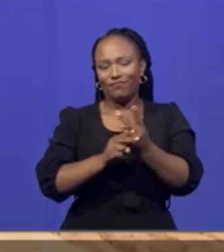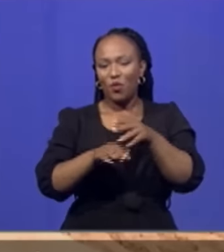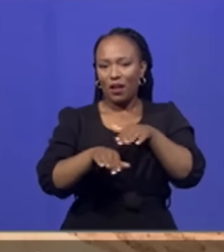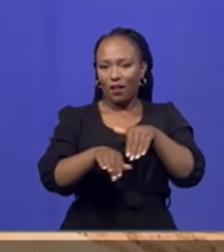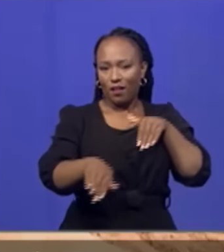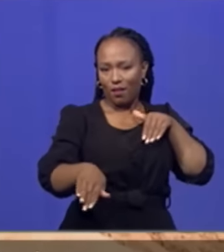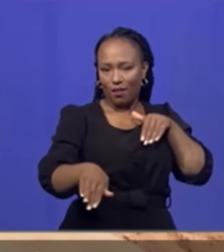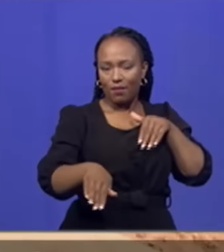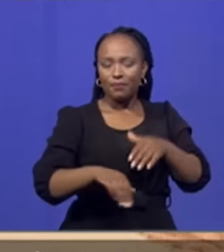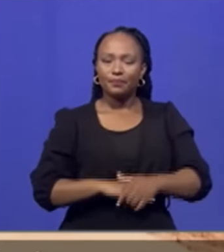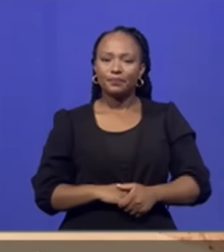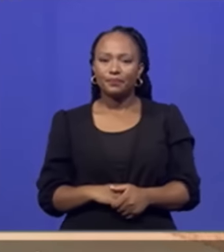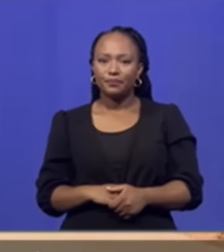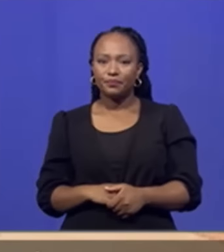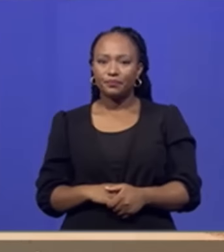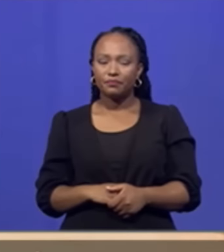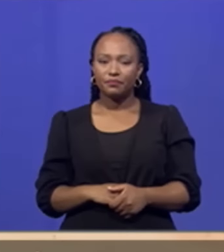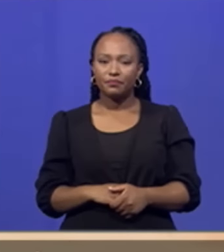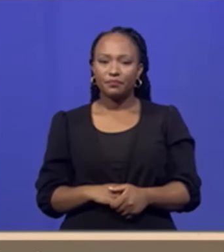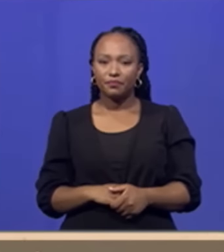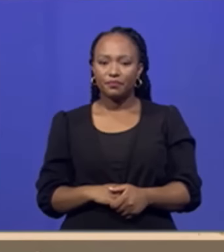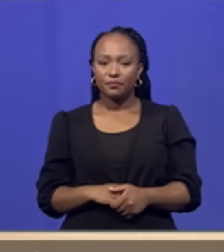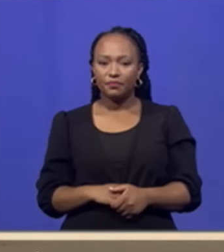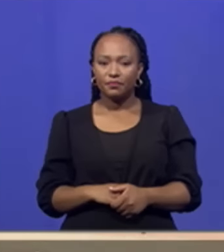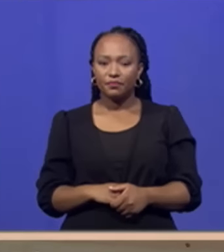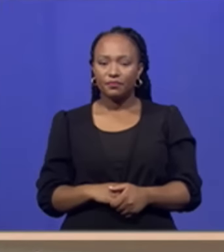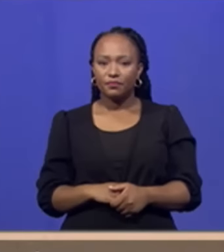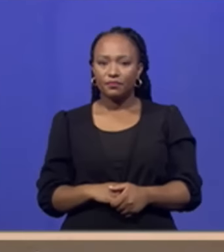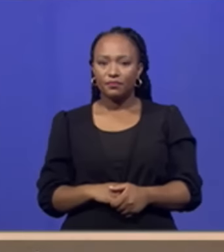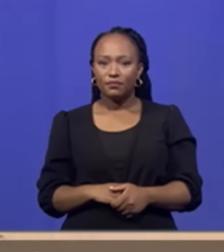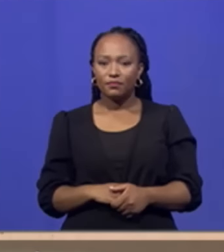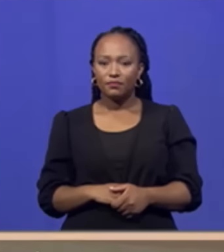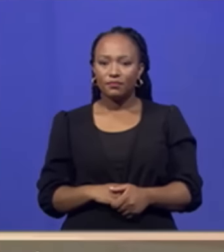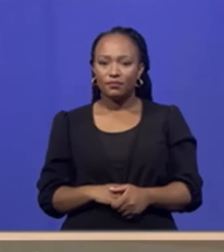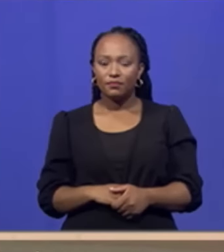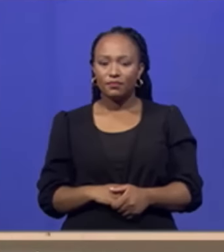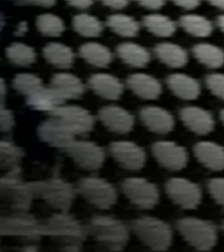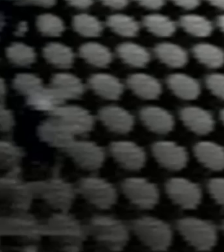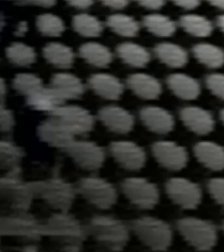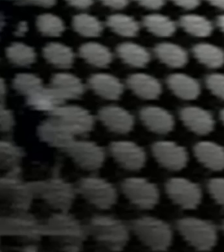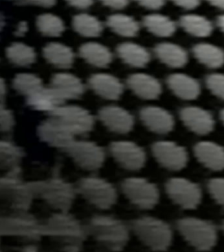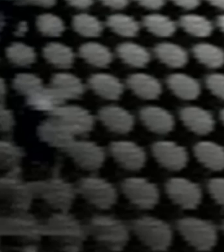godimo. Ke Katlego Nyoni wa dikgang tsa SABC Polokwane.